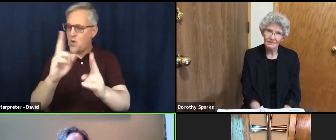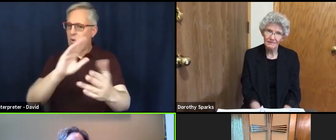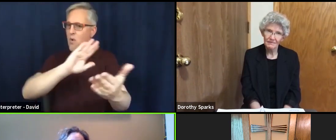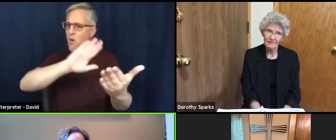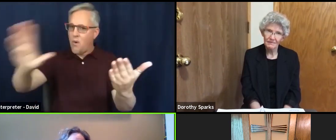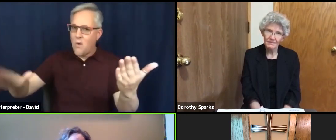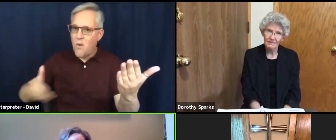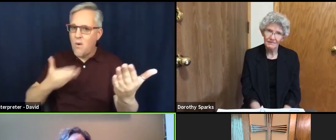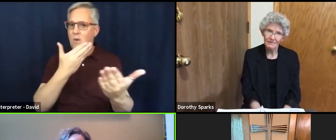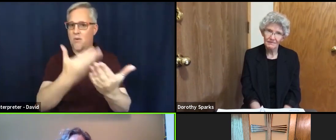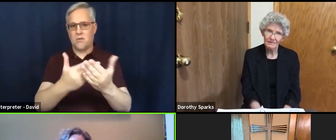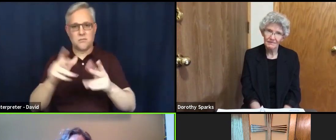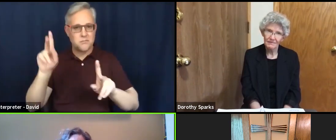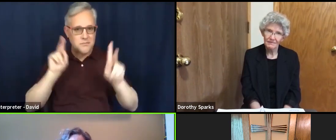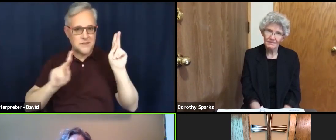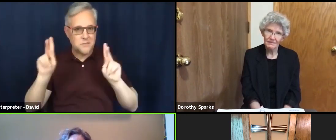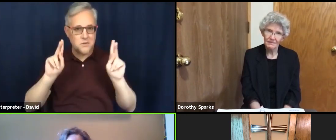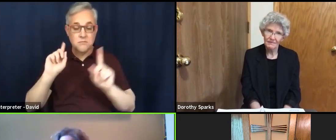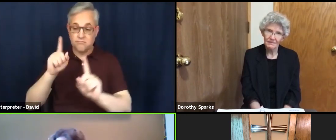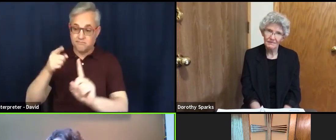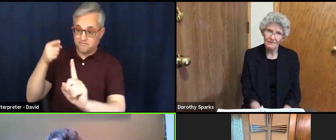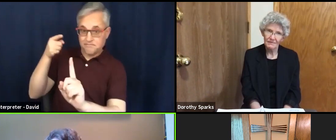honor Black lives.